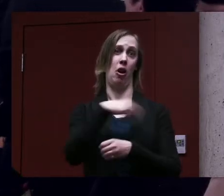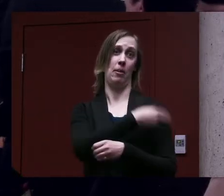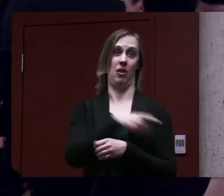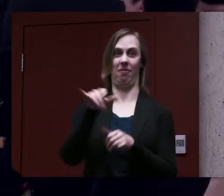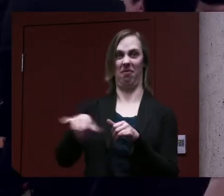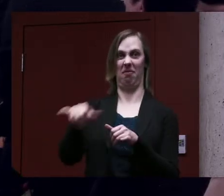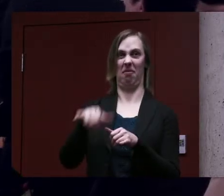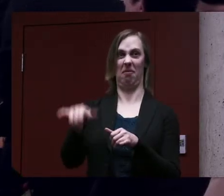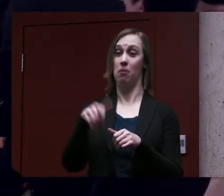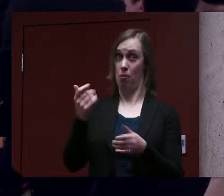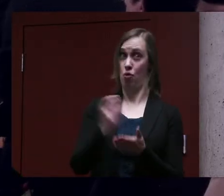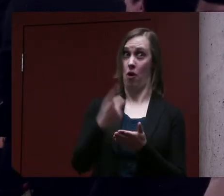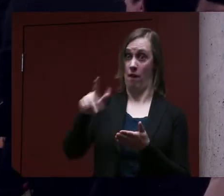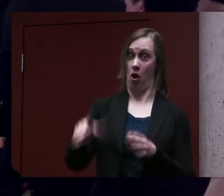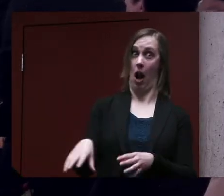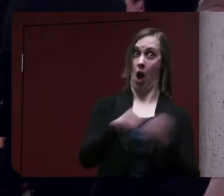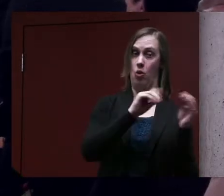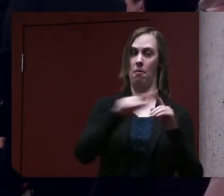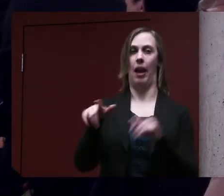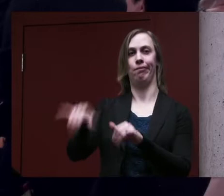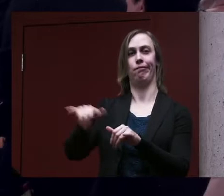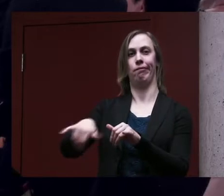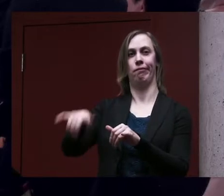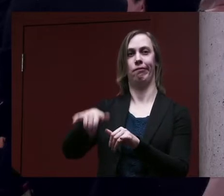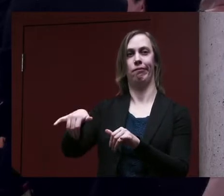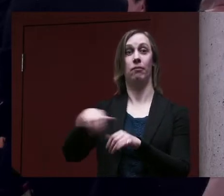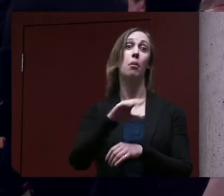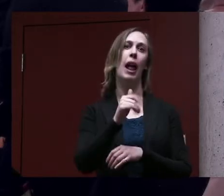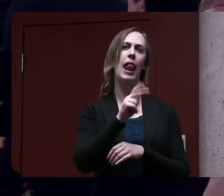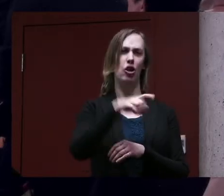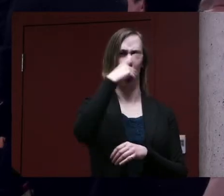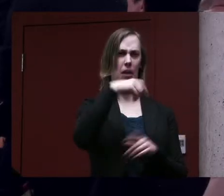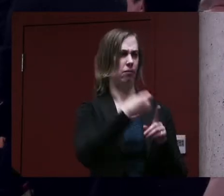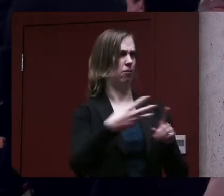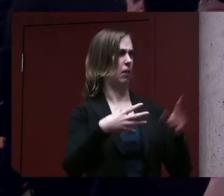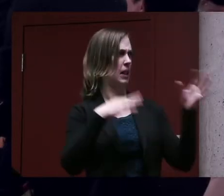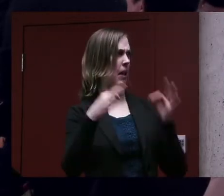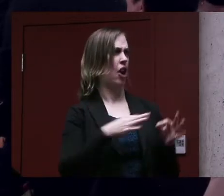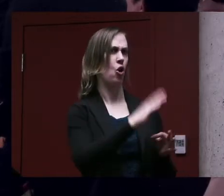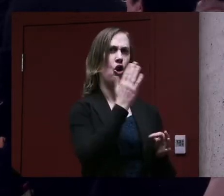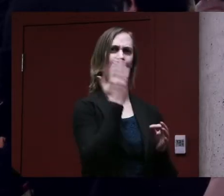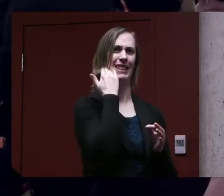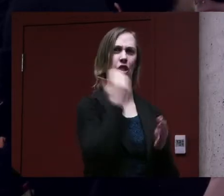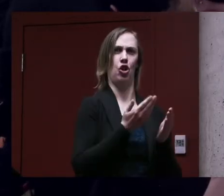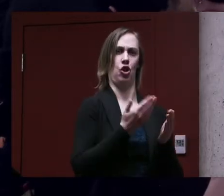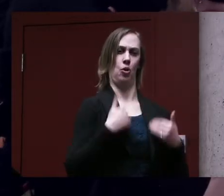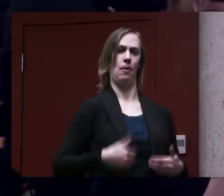discharge. So, Claire, can you please explain in brief the Human Rights Tribunal with which you were recently involved?